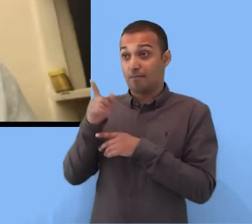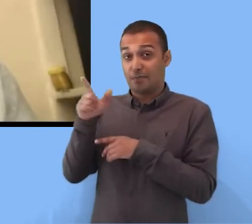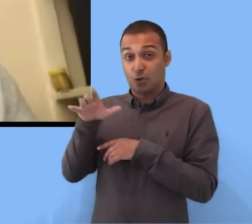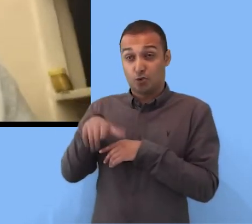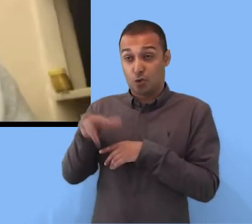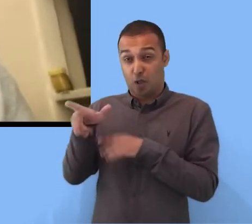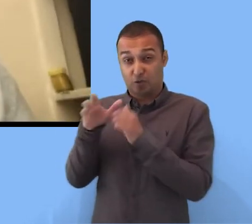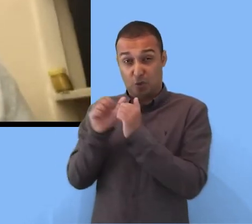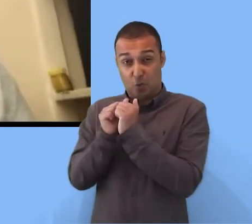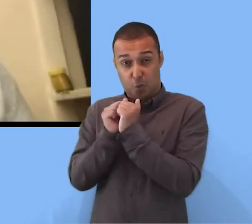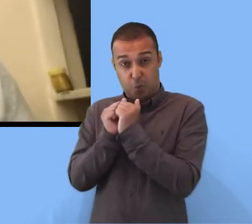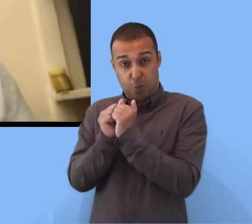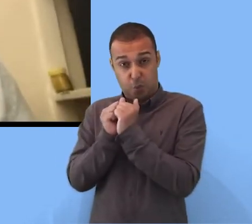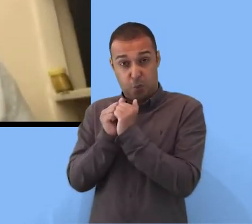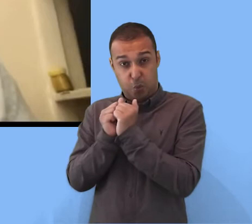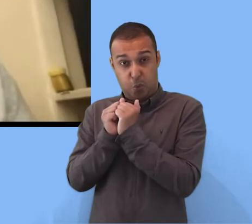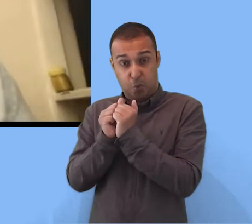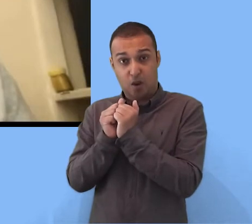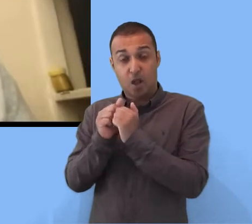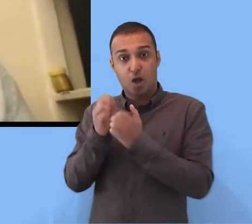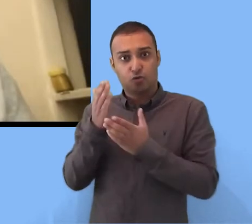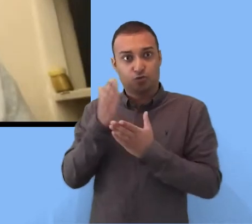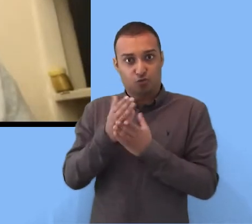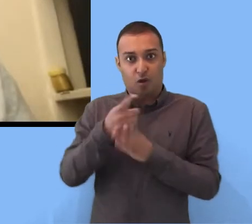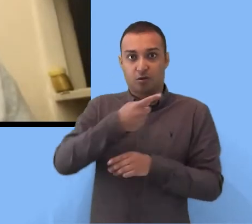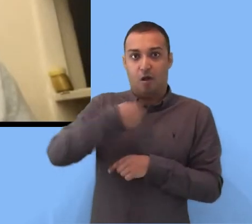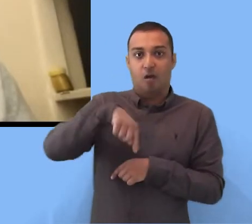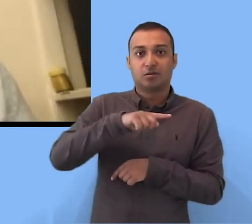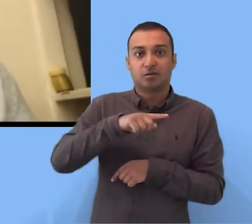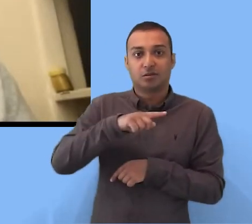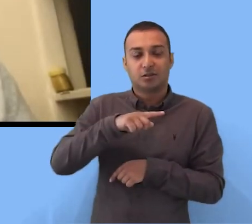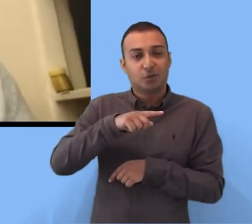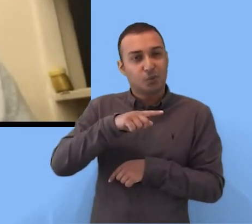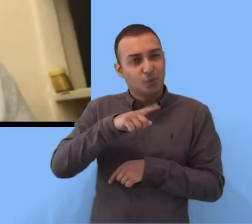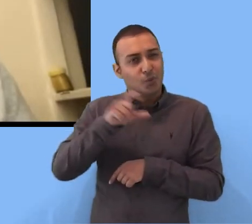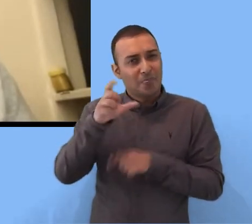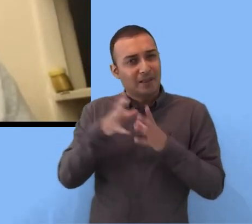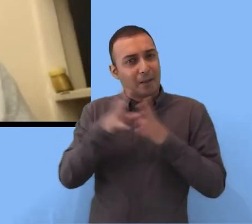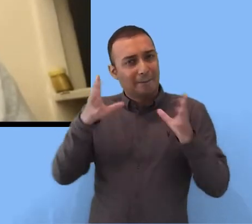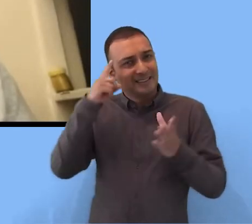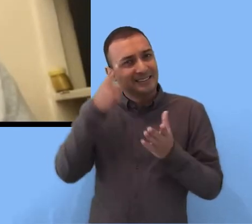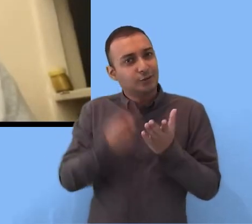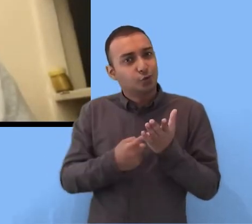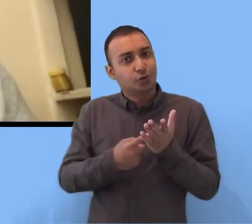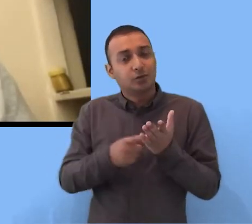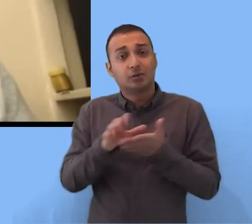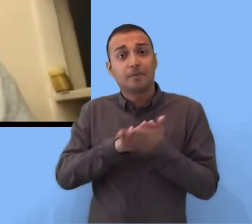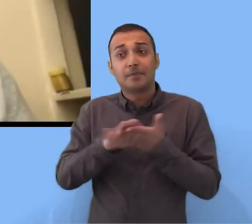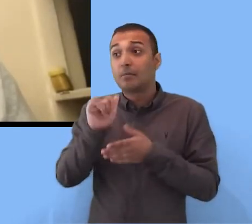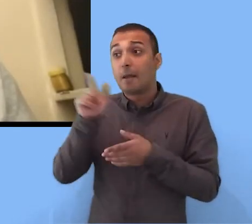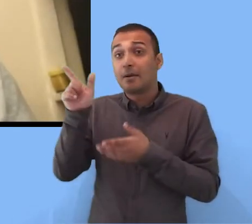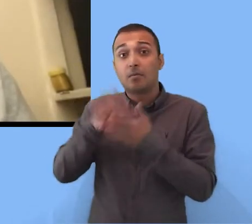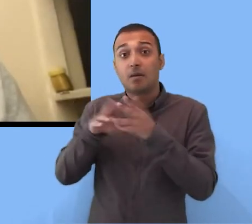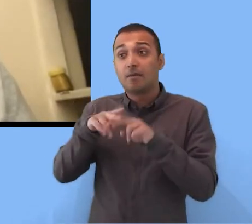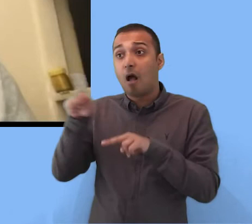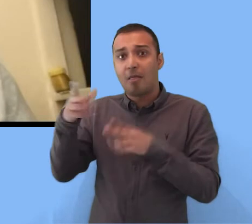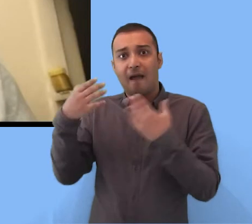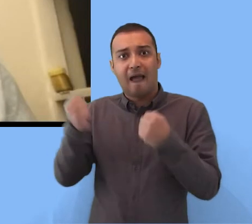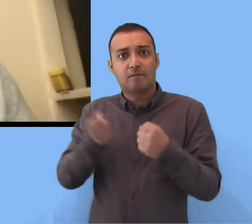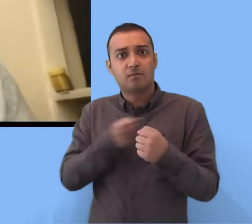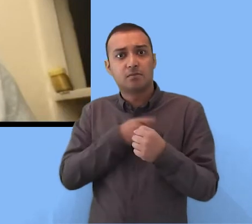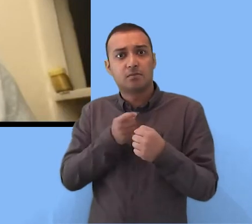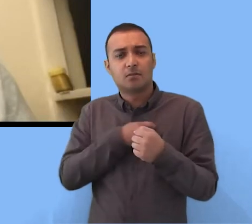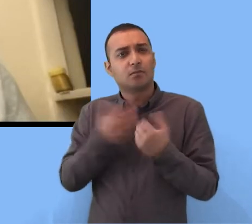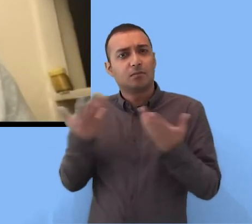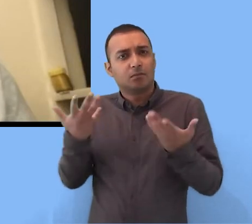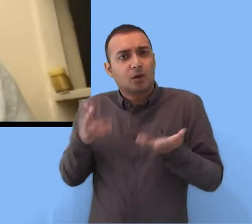possession. We must not blame or judge them for being anxious, but soothe their